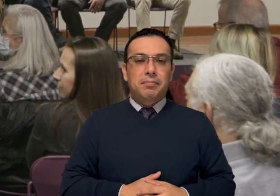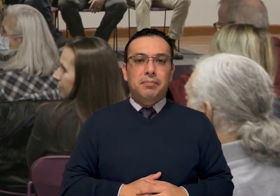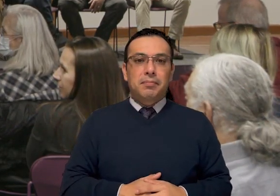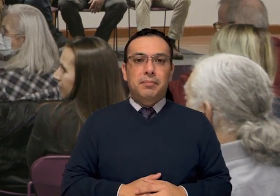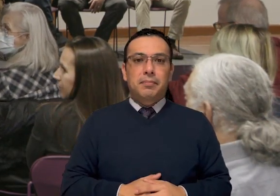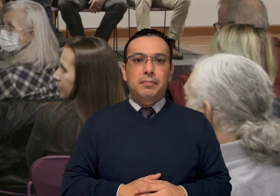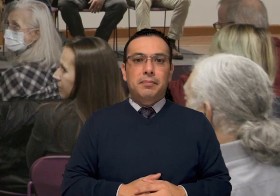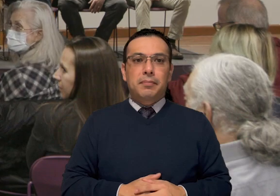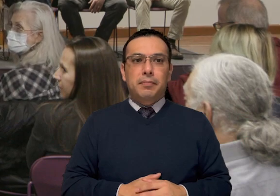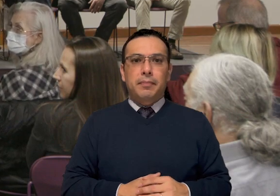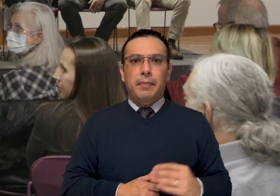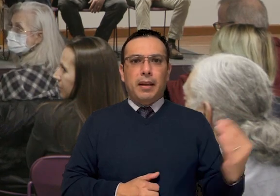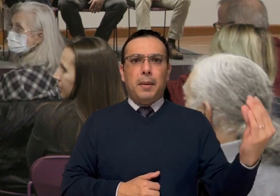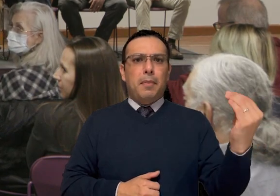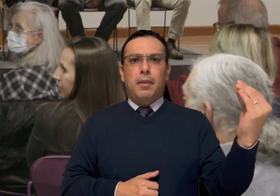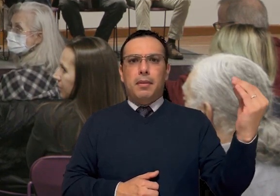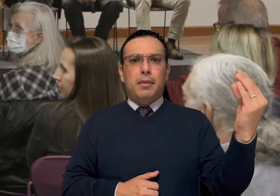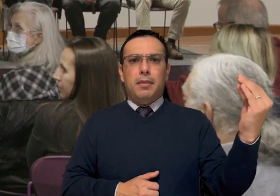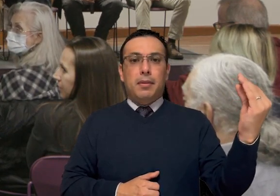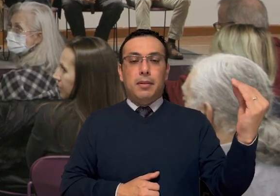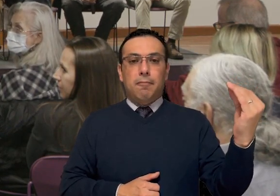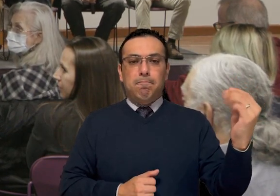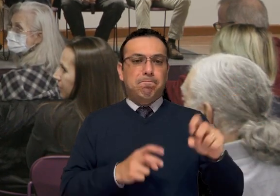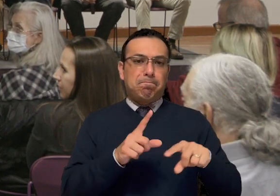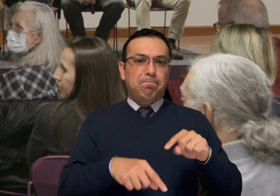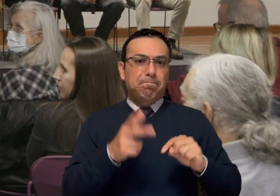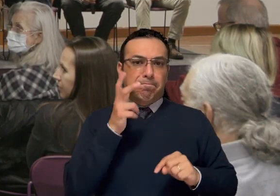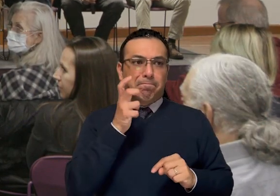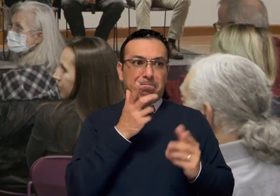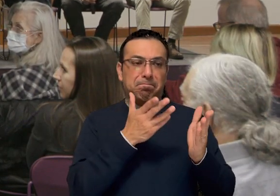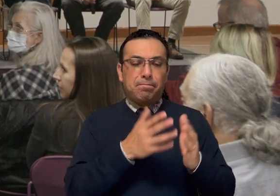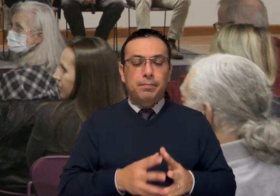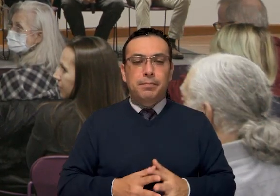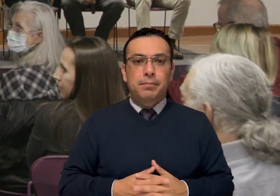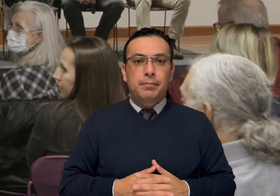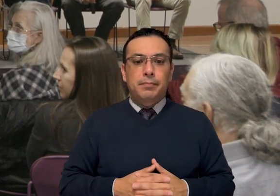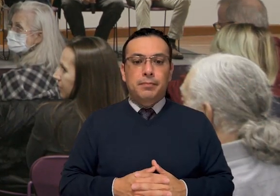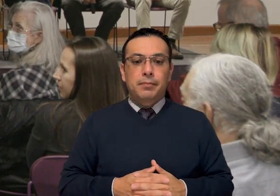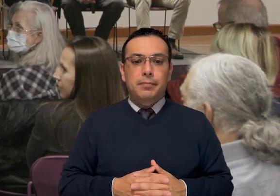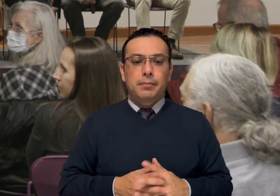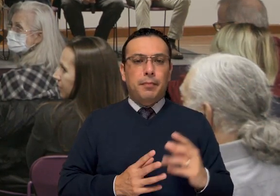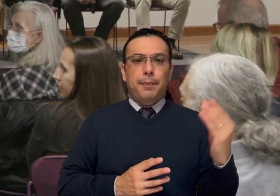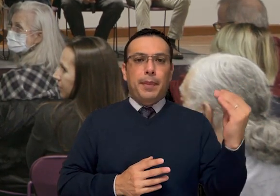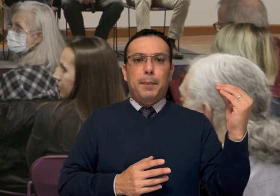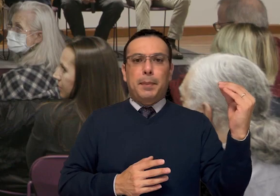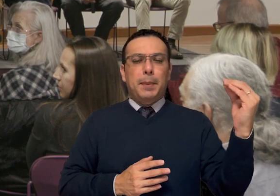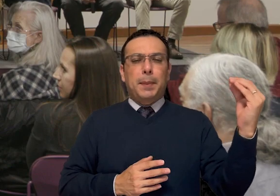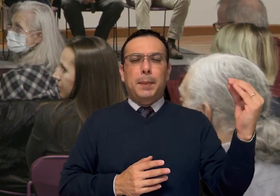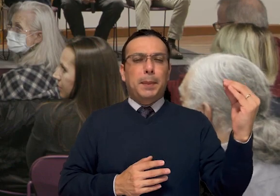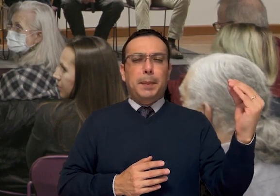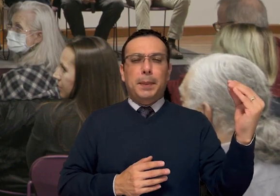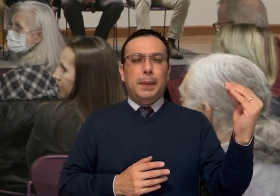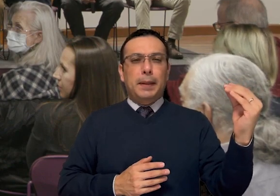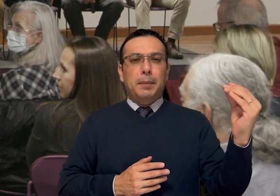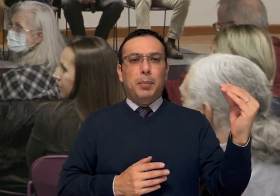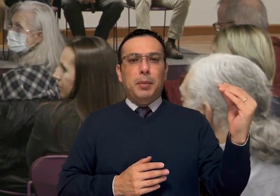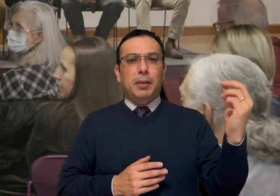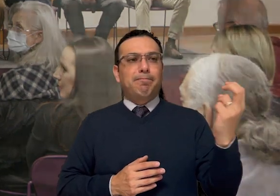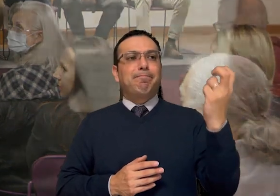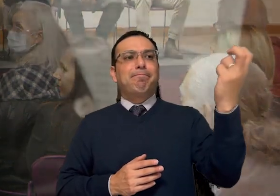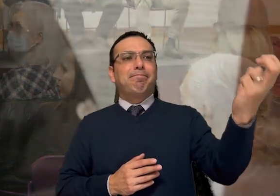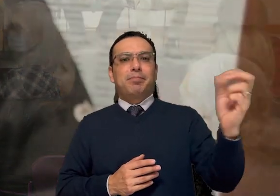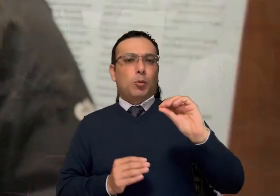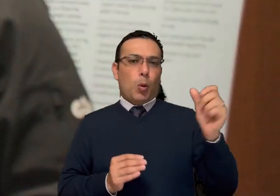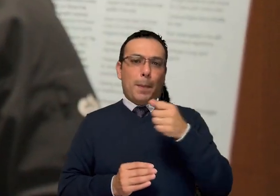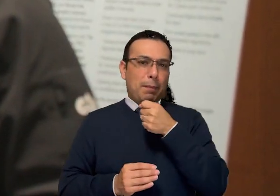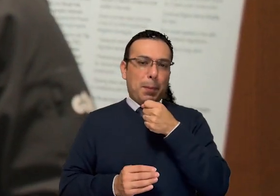Those towers are gone, and they were the single target for any vessel coming in from ocean to enter New York Harbor.